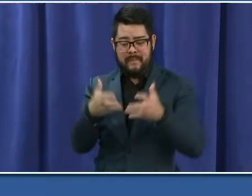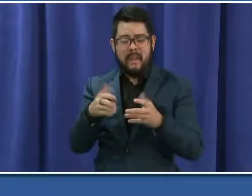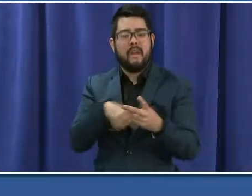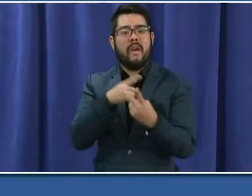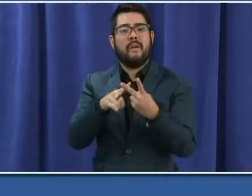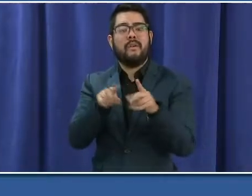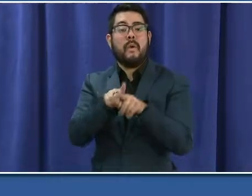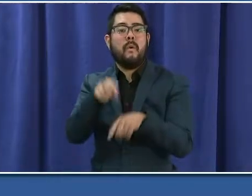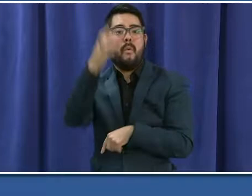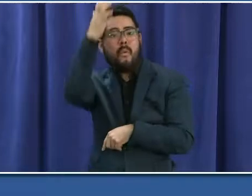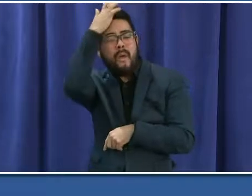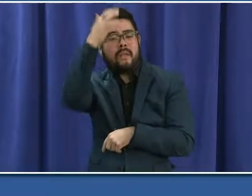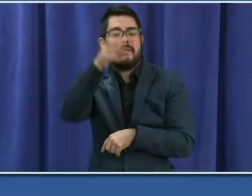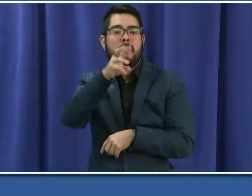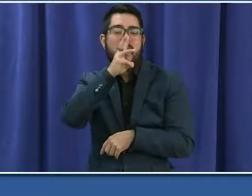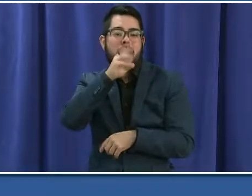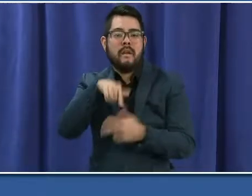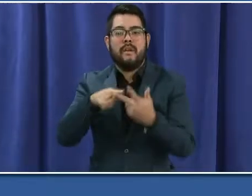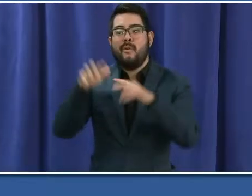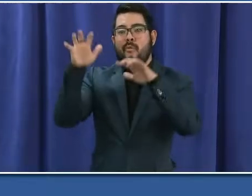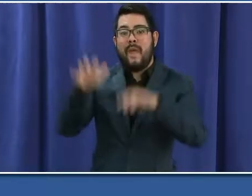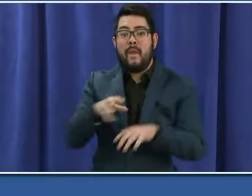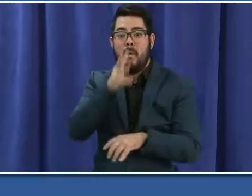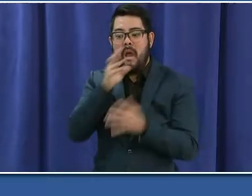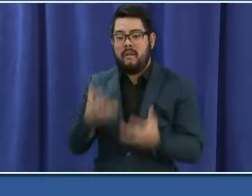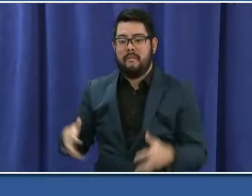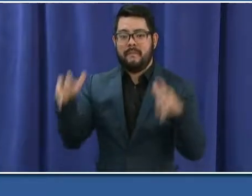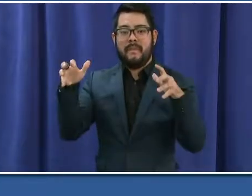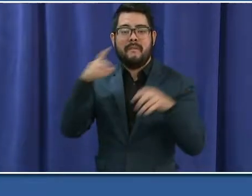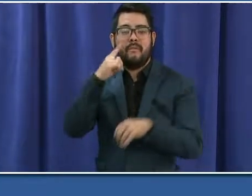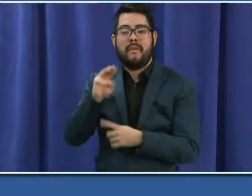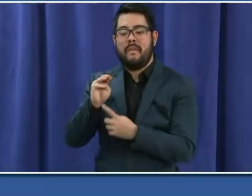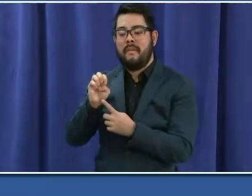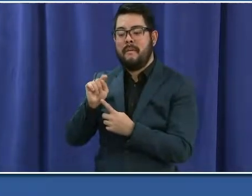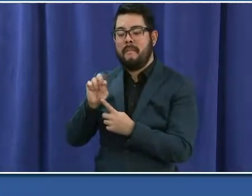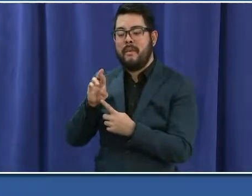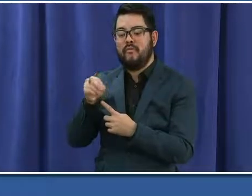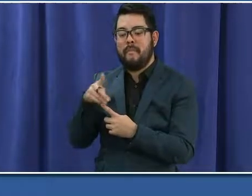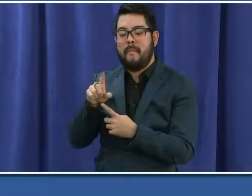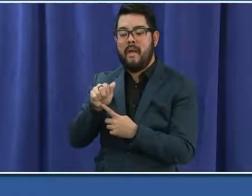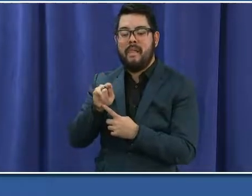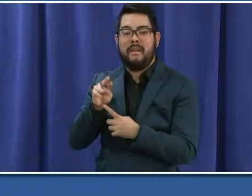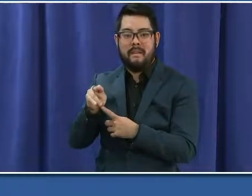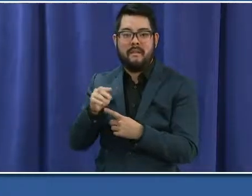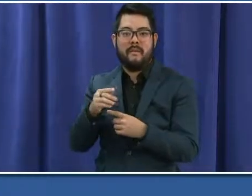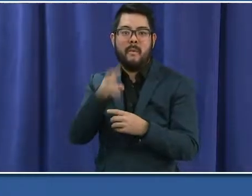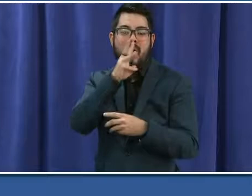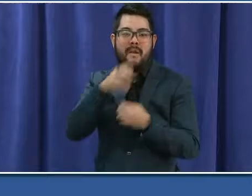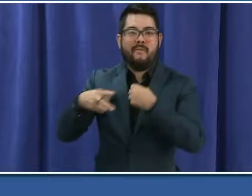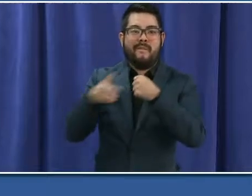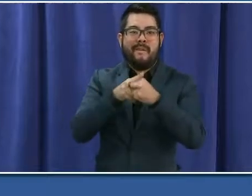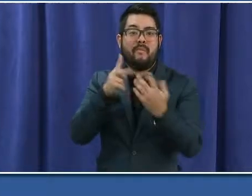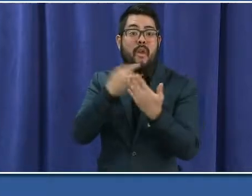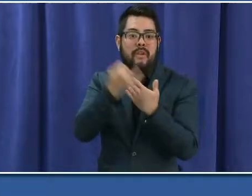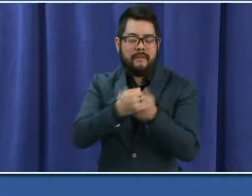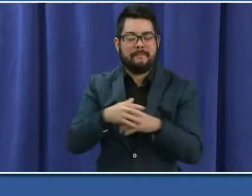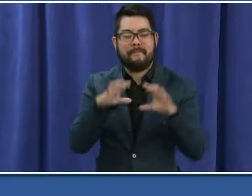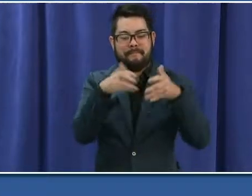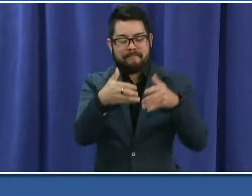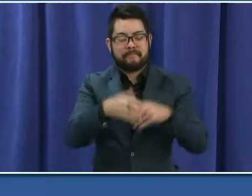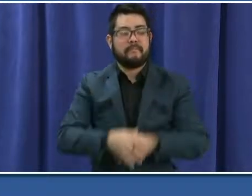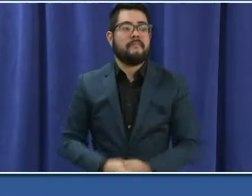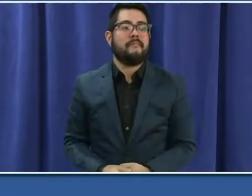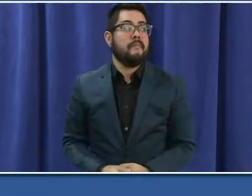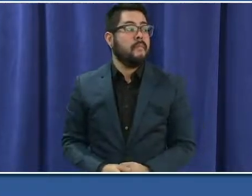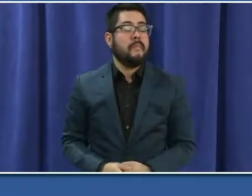as rainwater to our counterparts at the Metropolitan Water Reclamation District. Thank you. Okay.